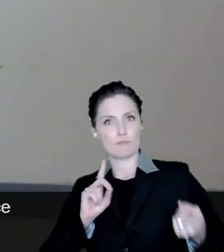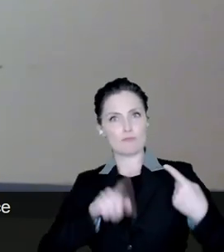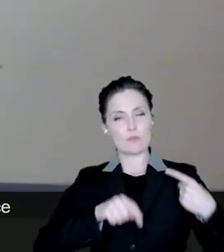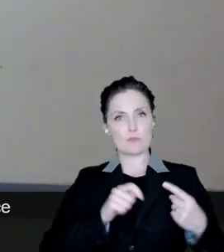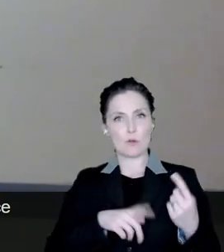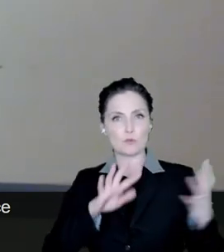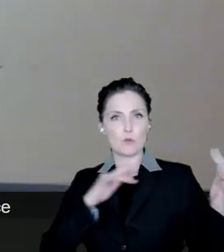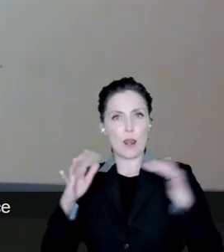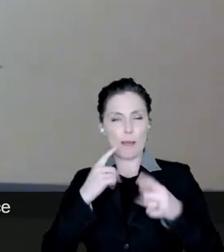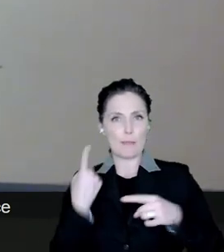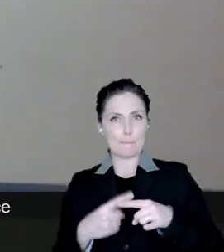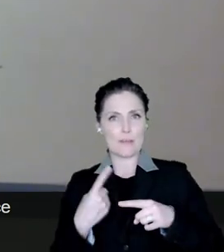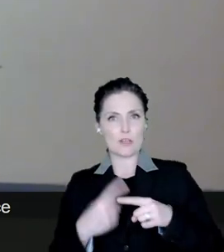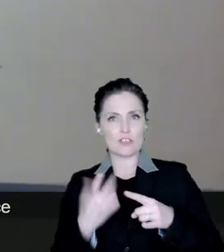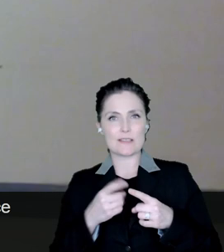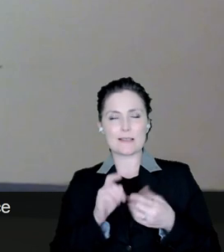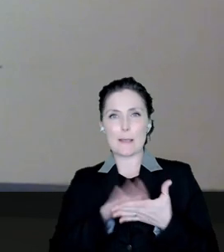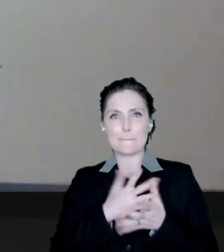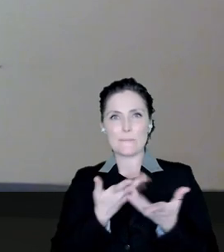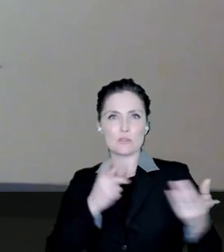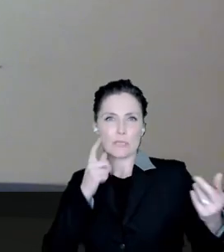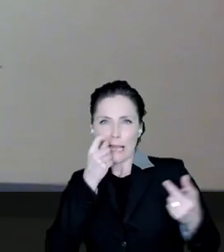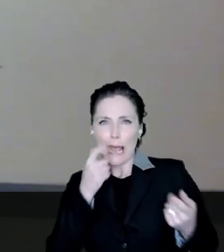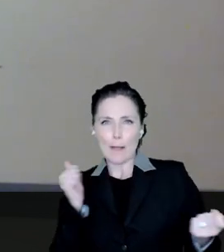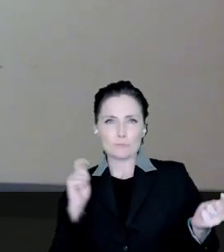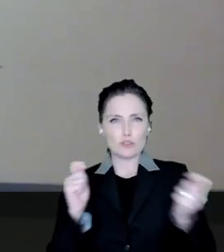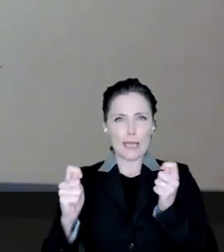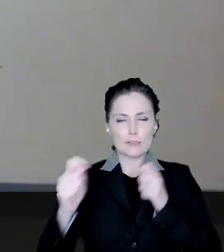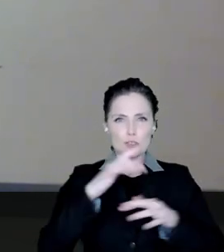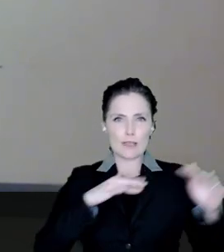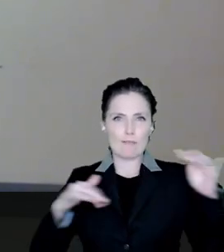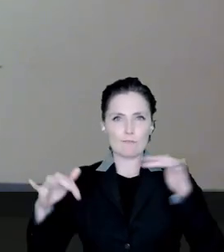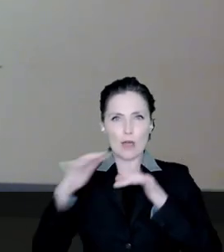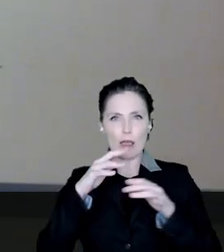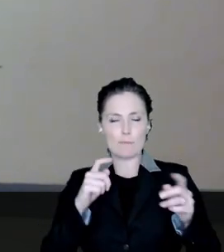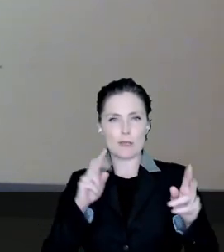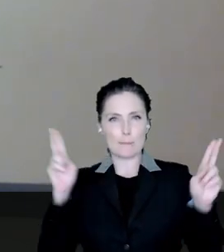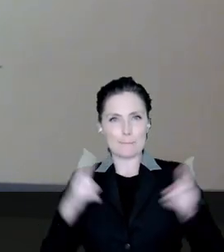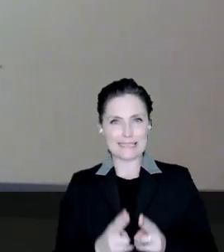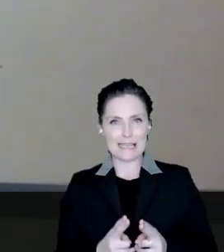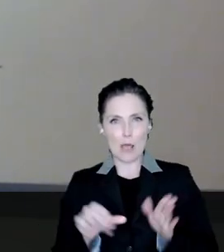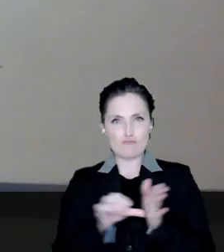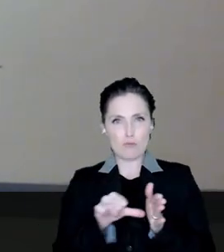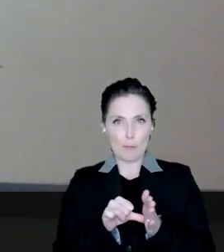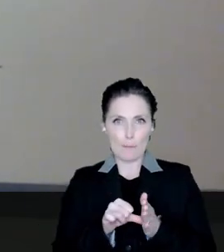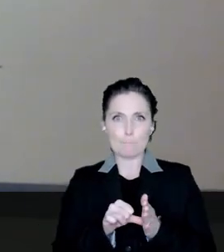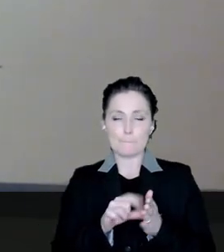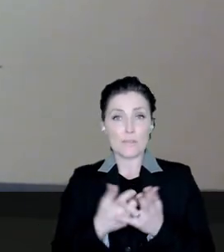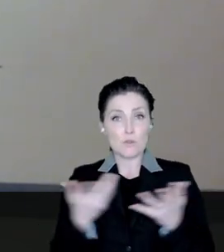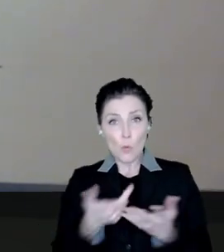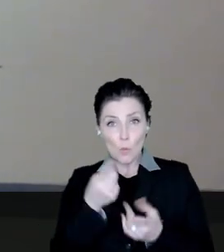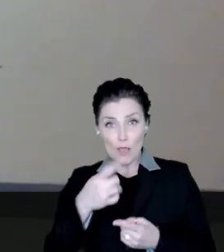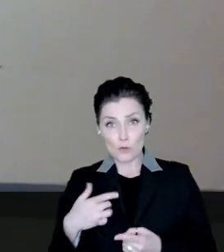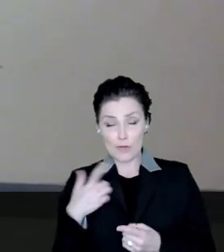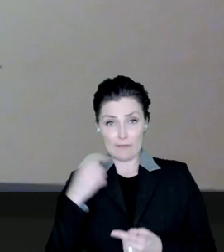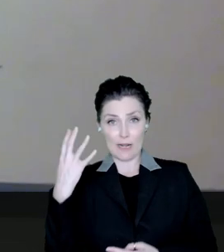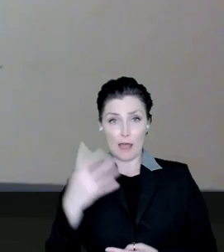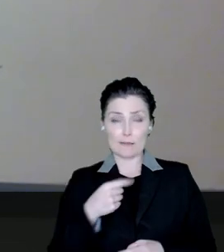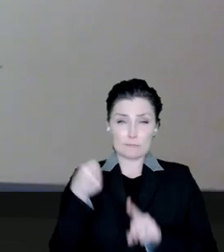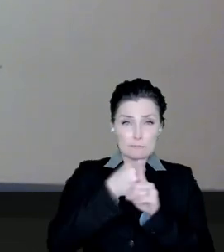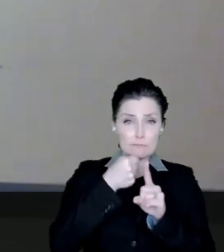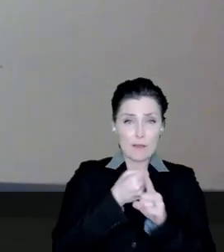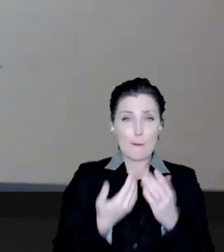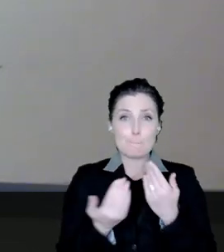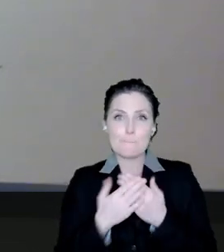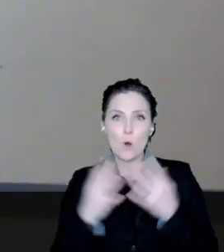adaptation and mitigation. Make sure that you are pressing locally, wherever you live in London, for more trees, more shrubbery, less